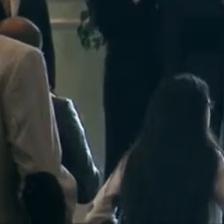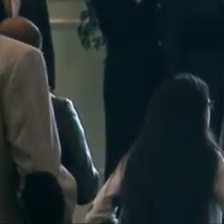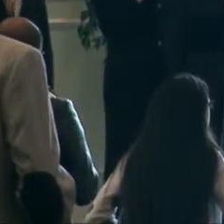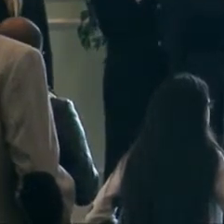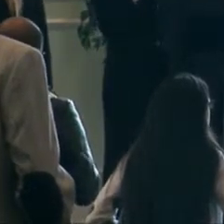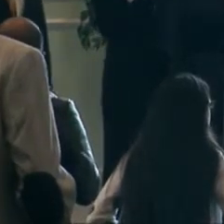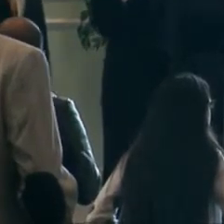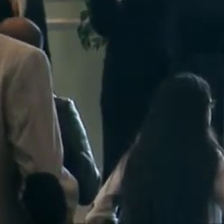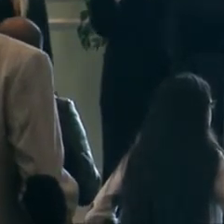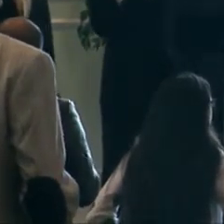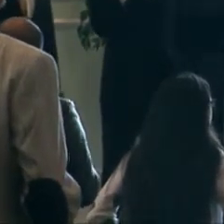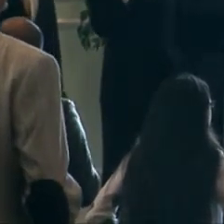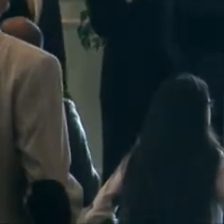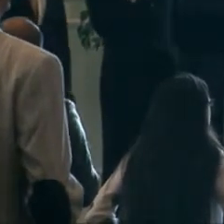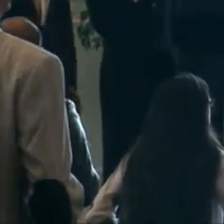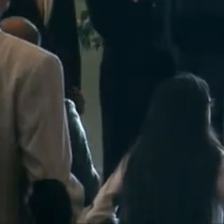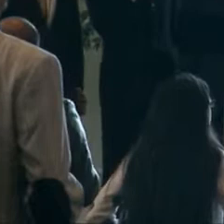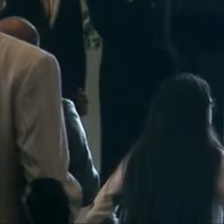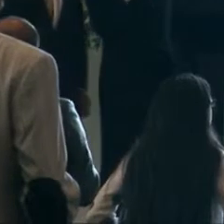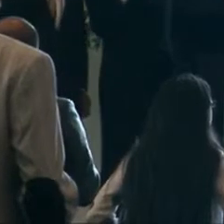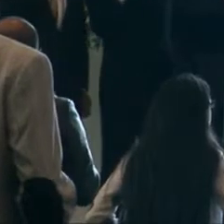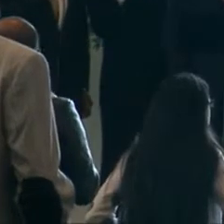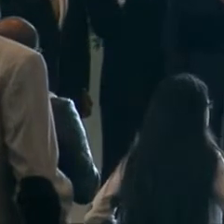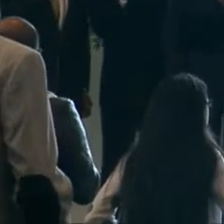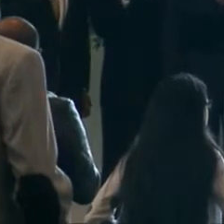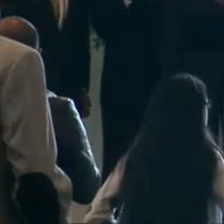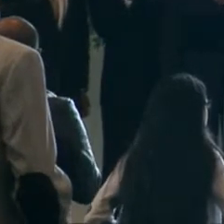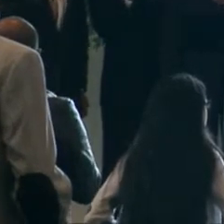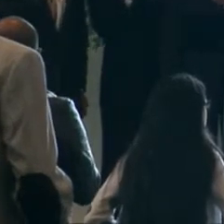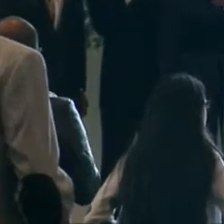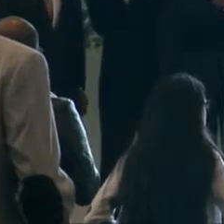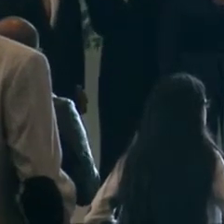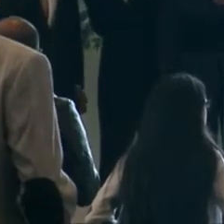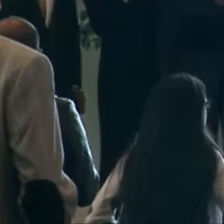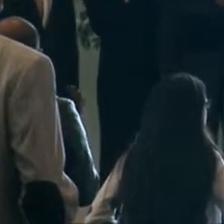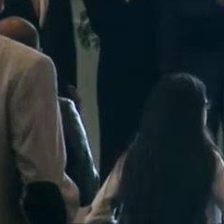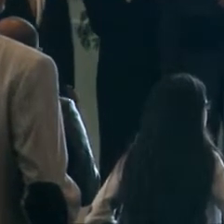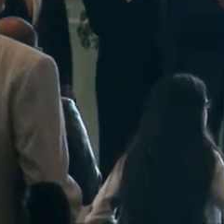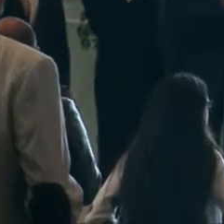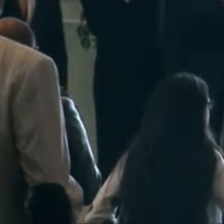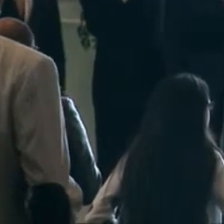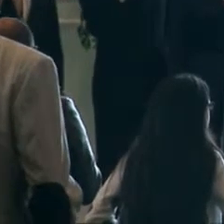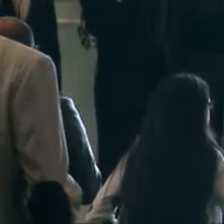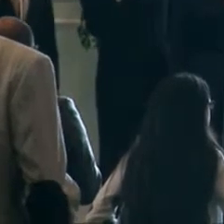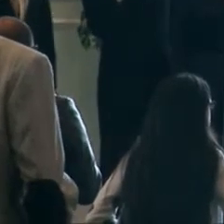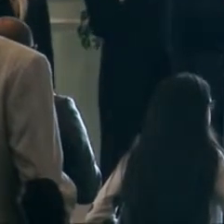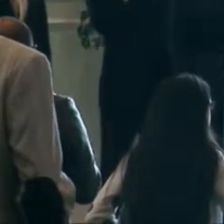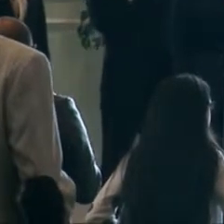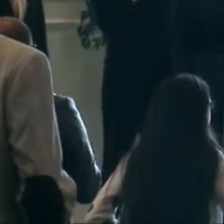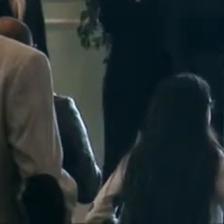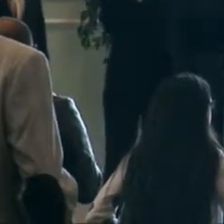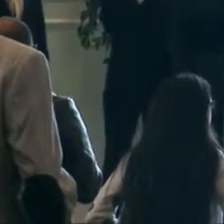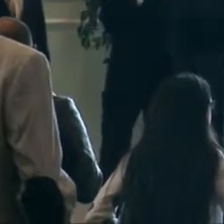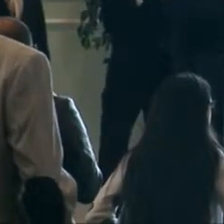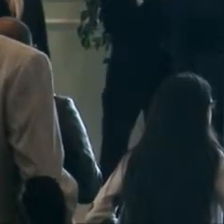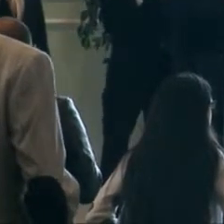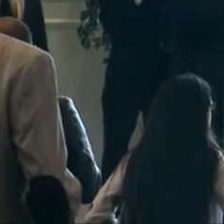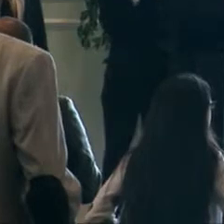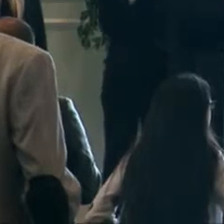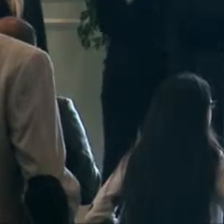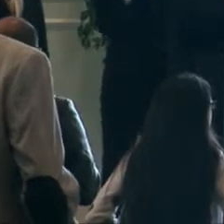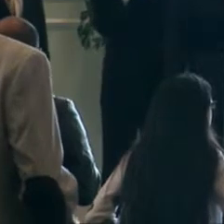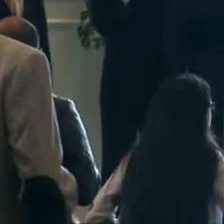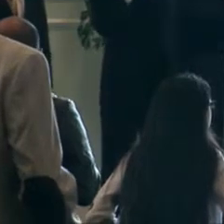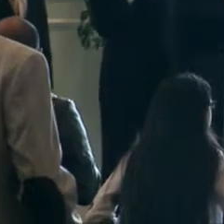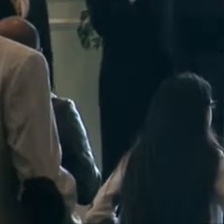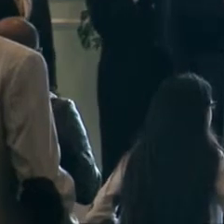precious Jesus, Savior, friend, and I know that